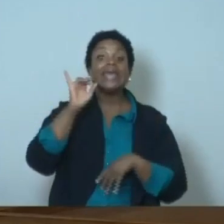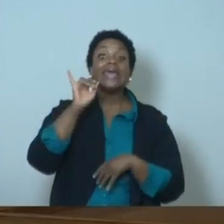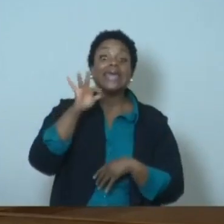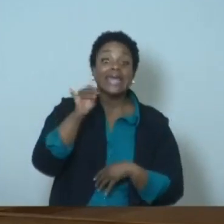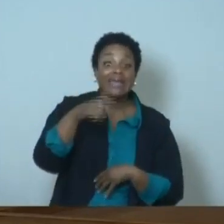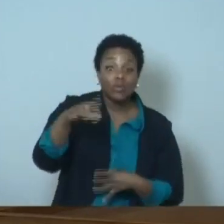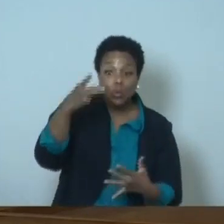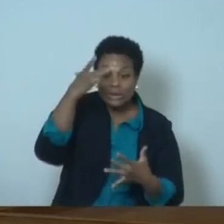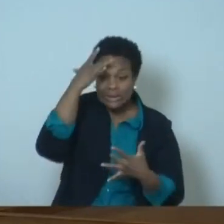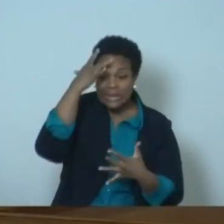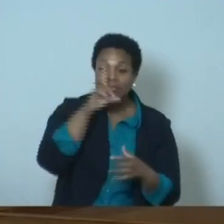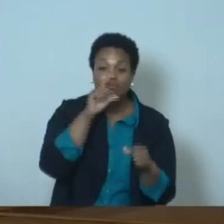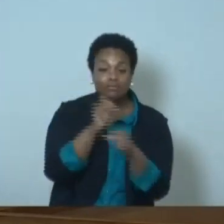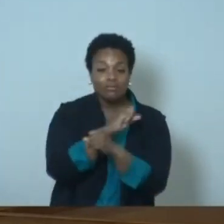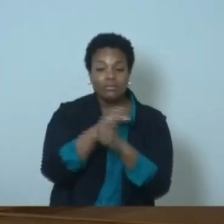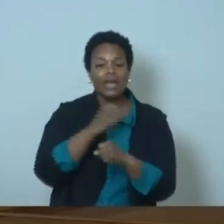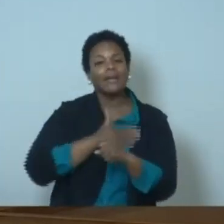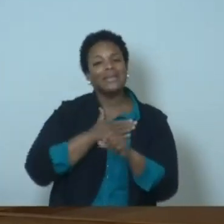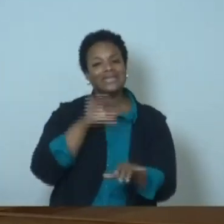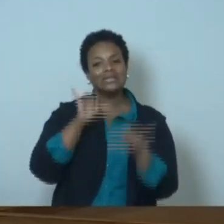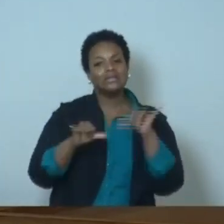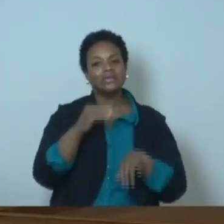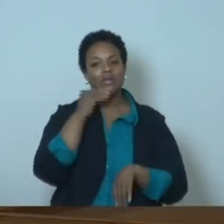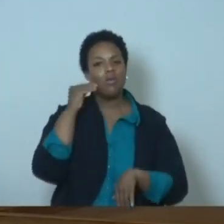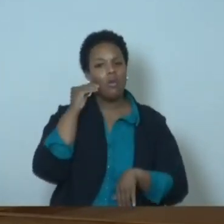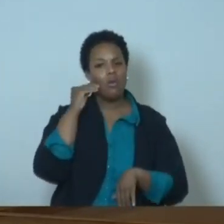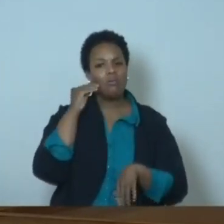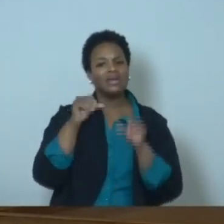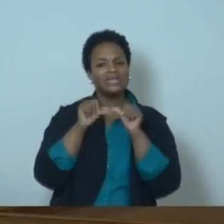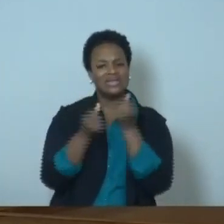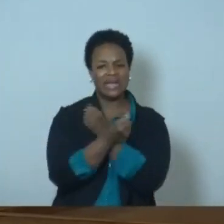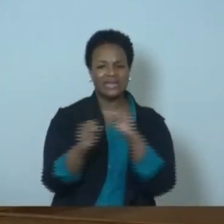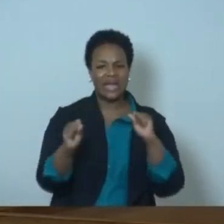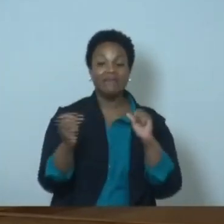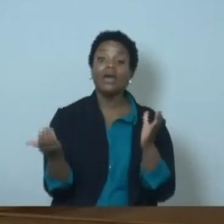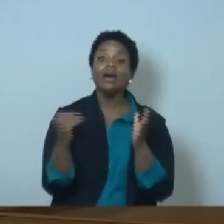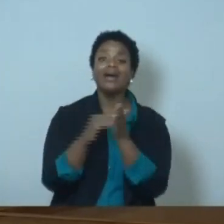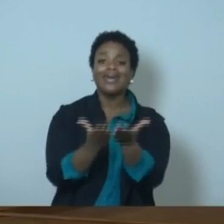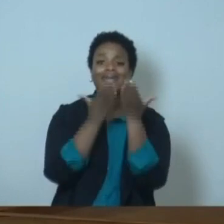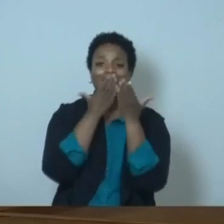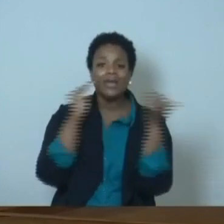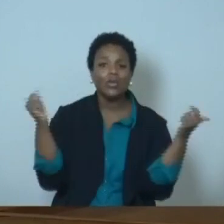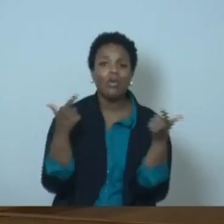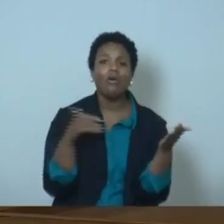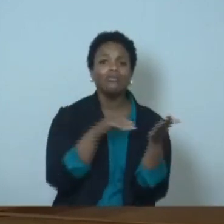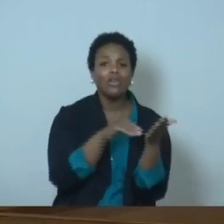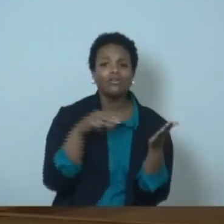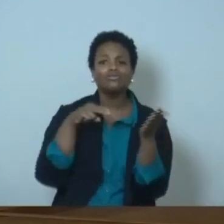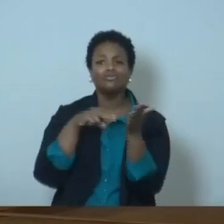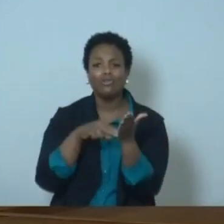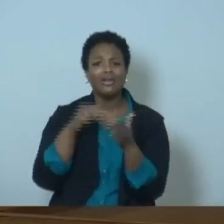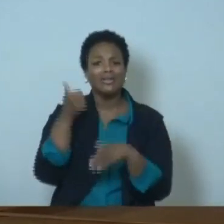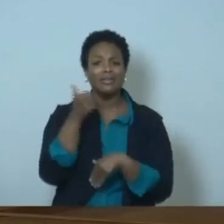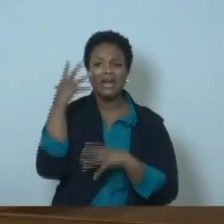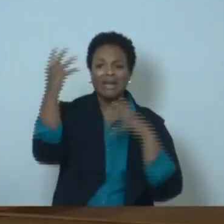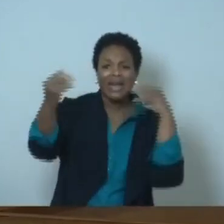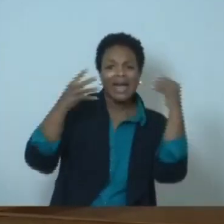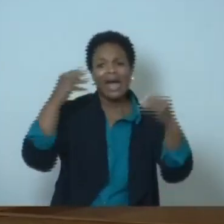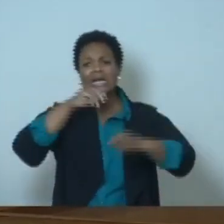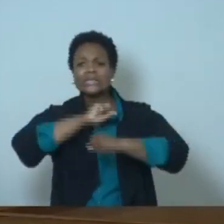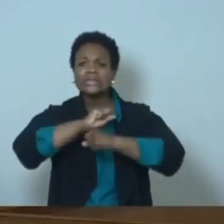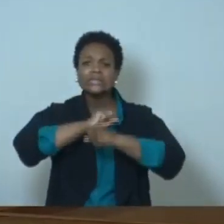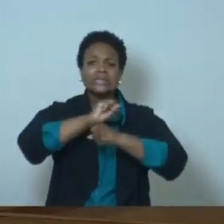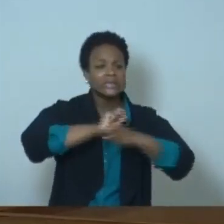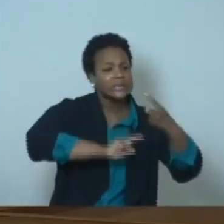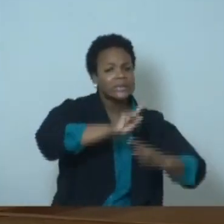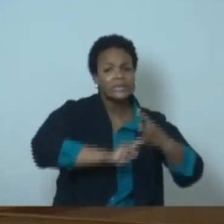staying safe. And so, again, thanks to all the healthcare workers out there putting themselves on the front line. There's been other data I just